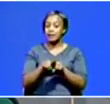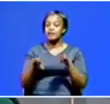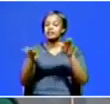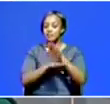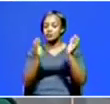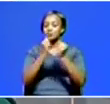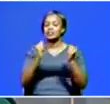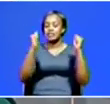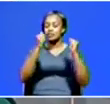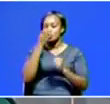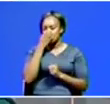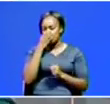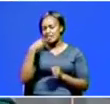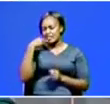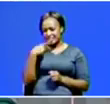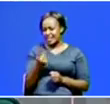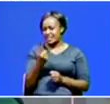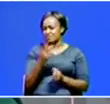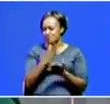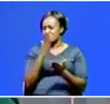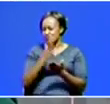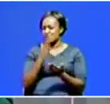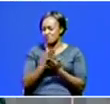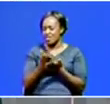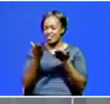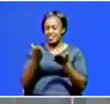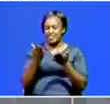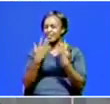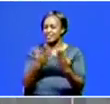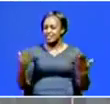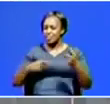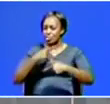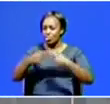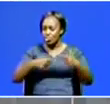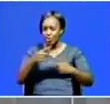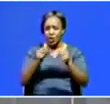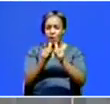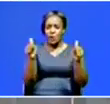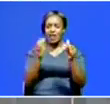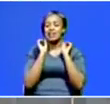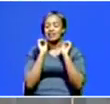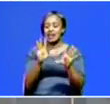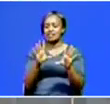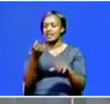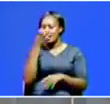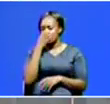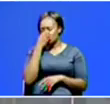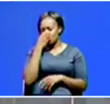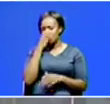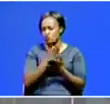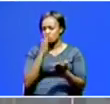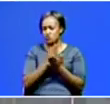their initial chemistry is no longer there and that DP Ruto gave a picture of a disturbed man. Or was